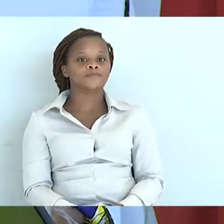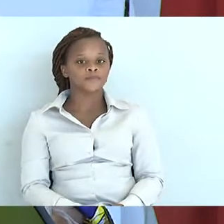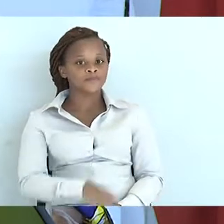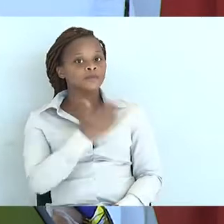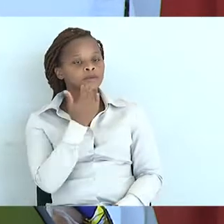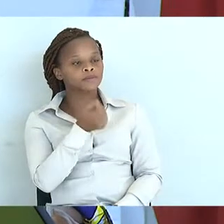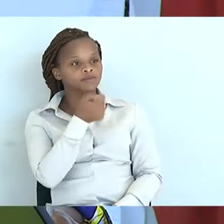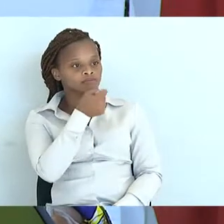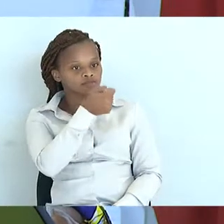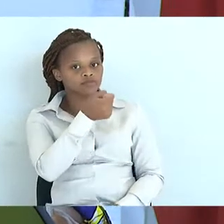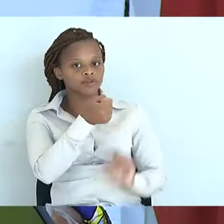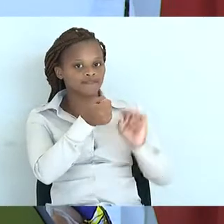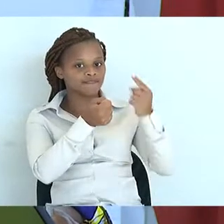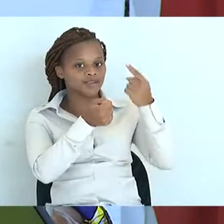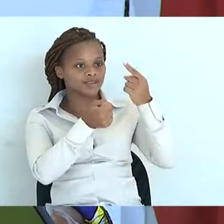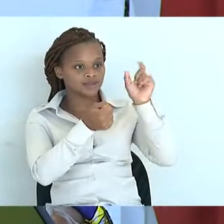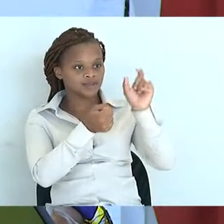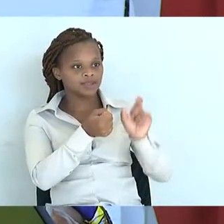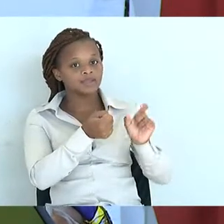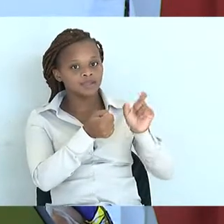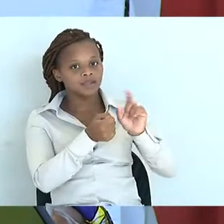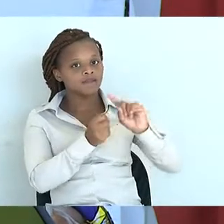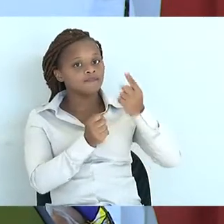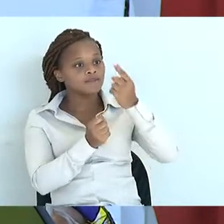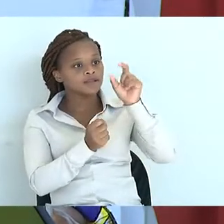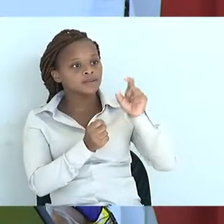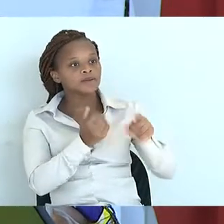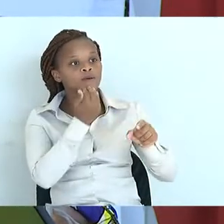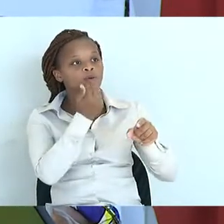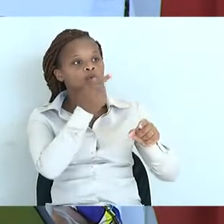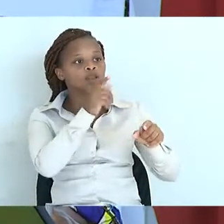is the lady. Yes.